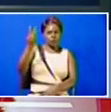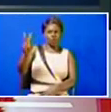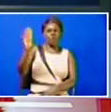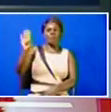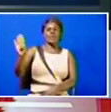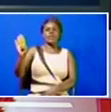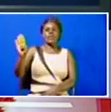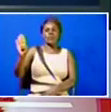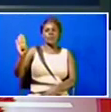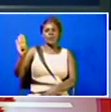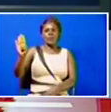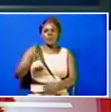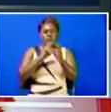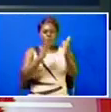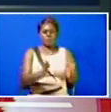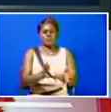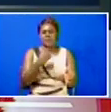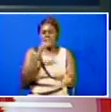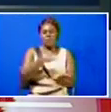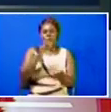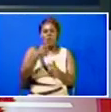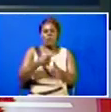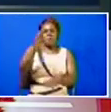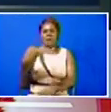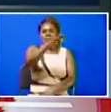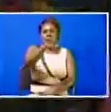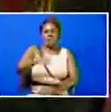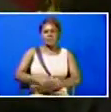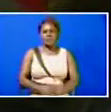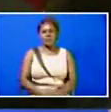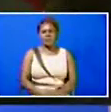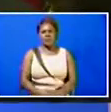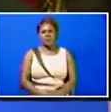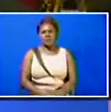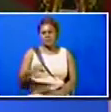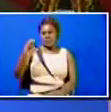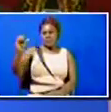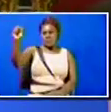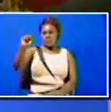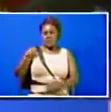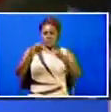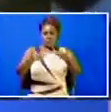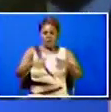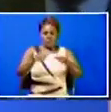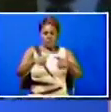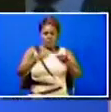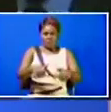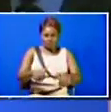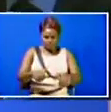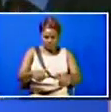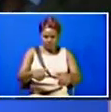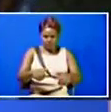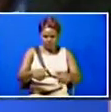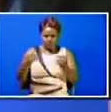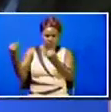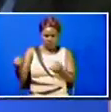billion shillings. Patrick Amimo reports from Parliament. Cabinet Secretary for Agriculture and Irrigation Mwangi Kiunjuri honored